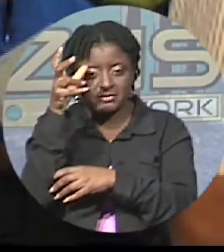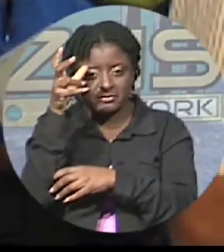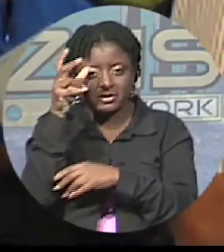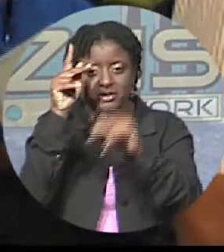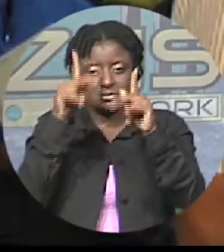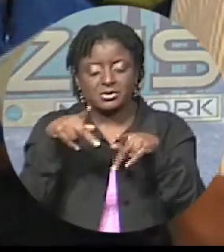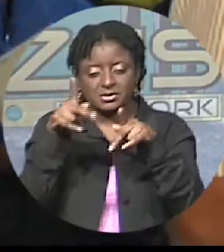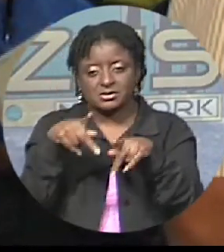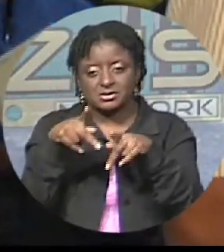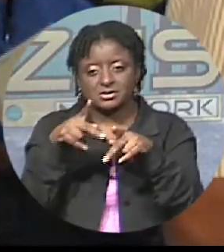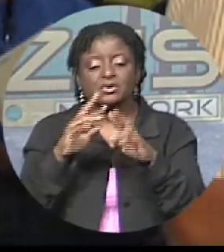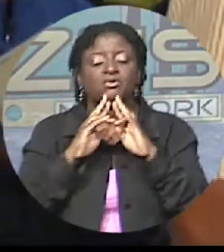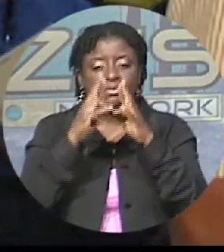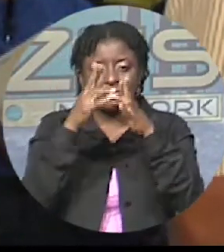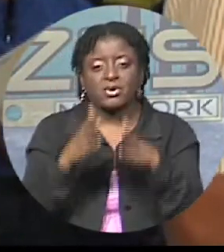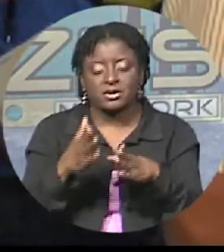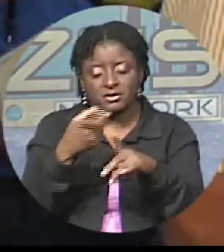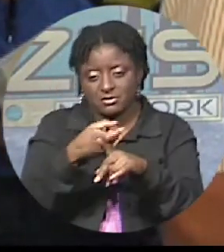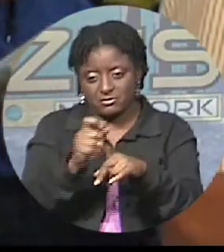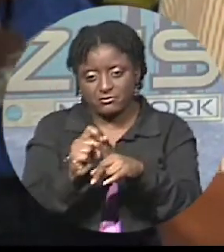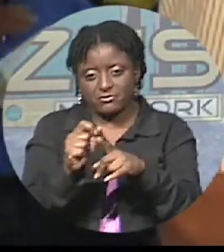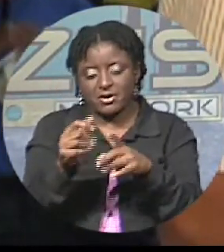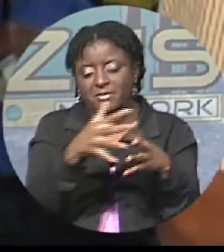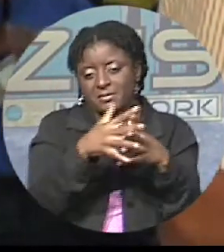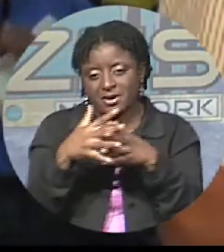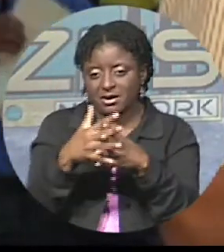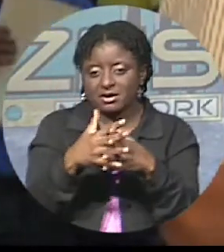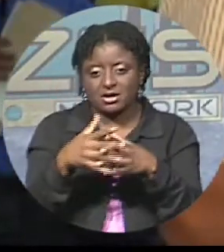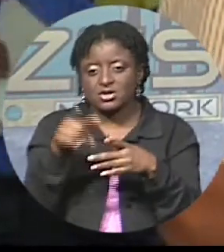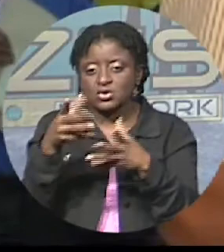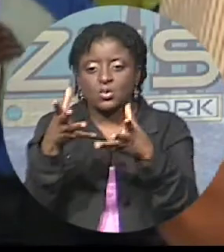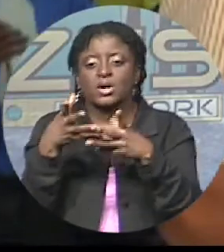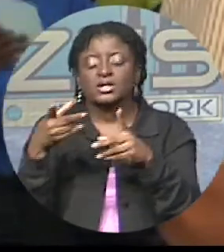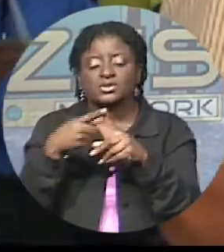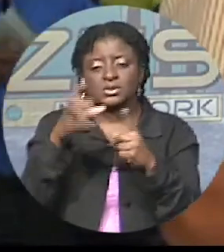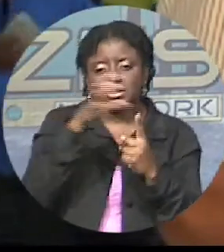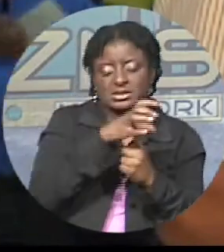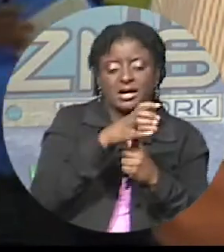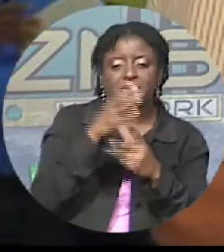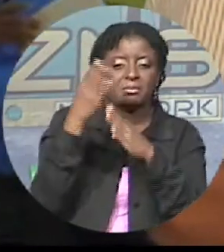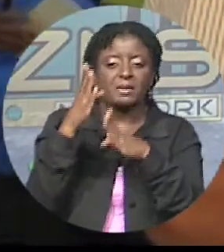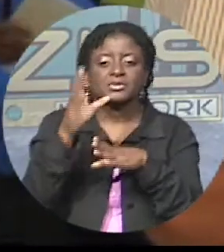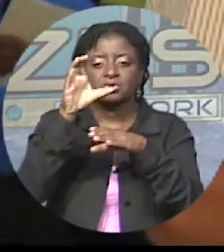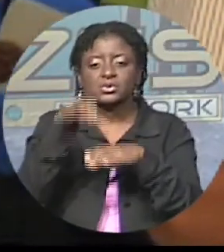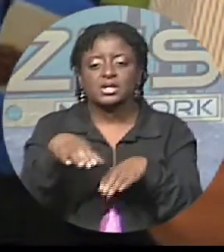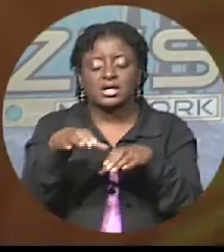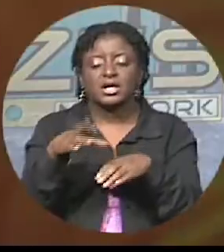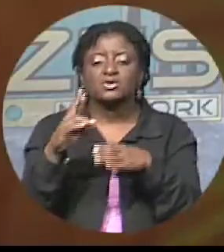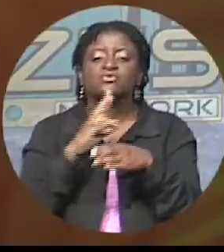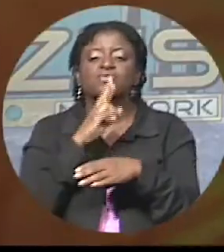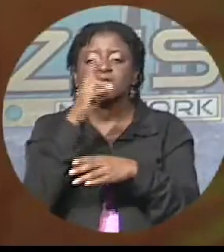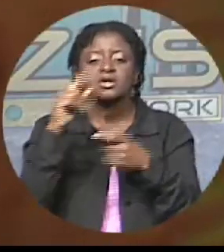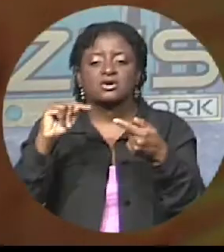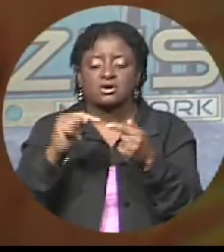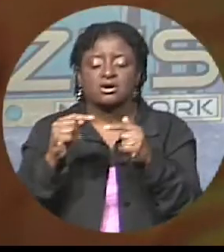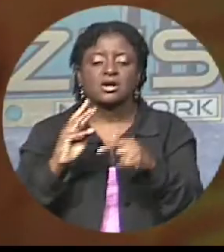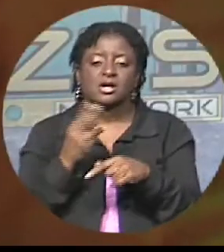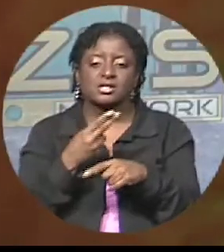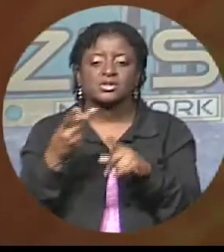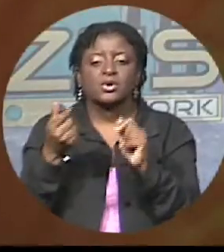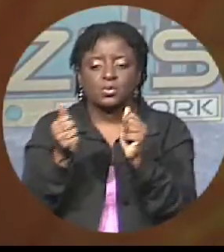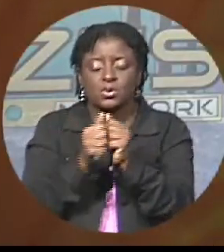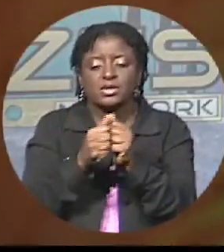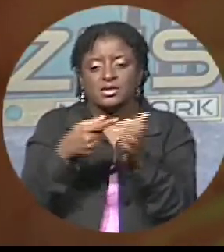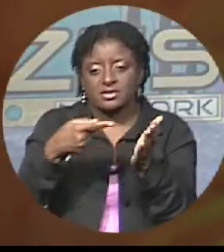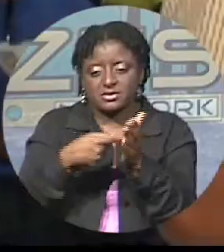correspondent from America, for instance, and you wanted to have a go at the Bahamas, you could really hurt us with this sort of thing. So